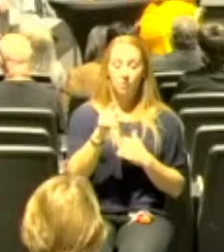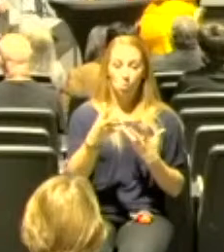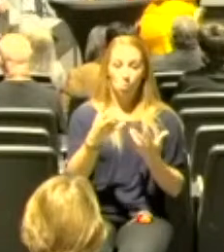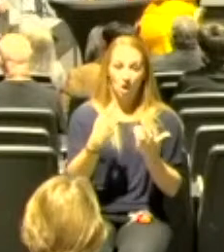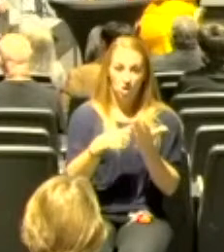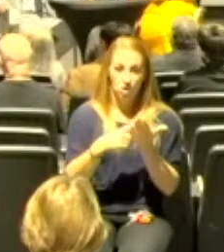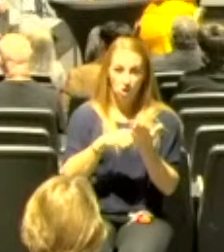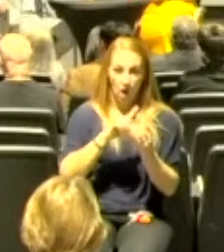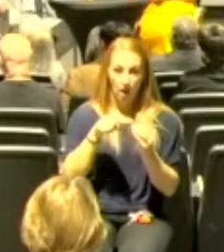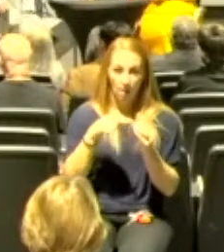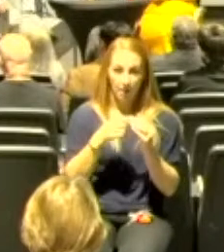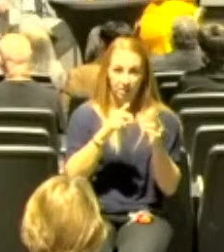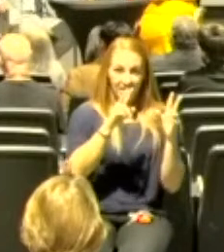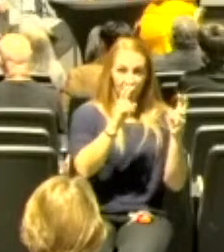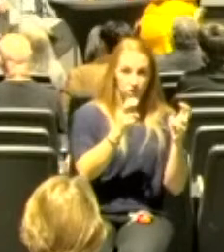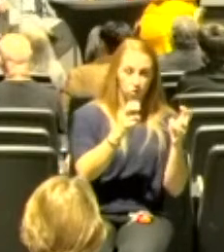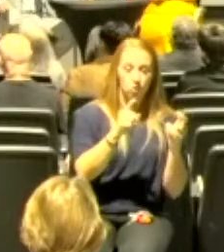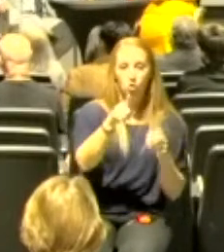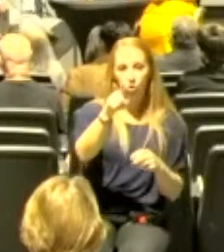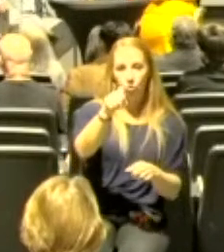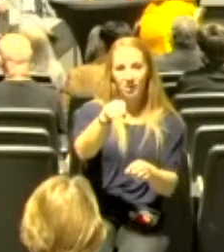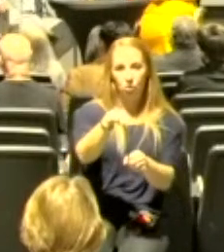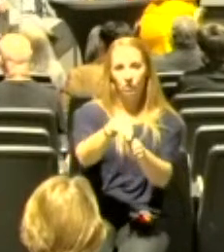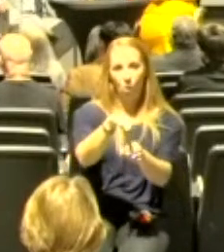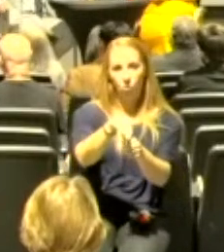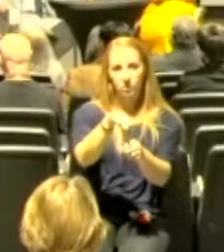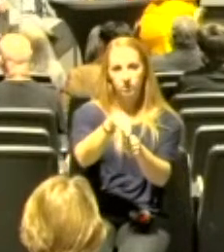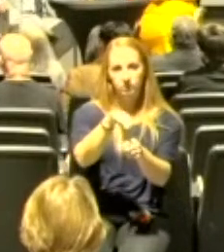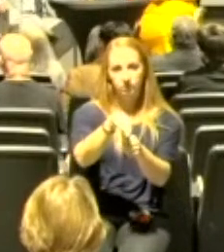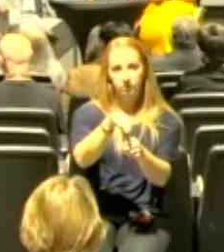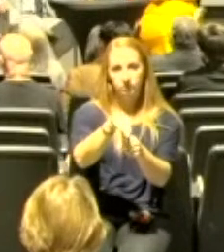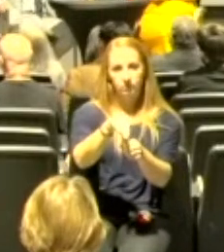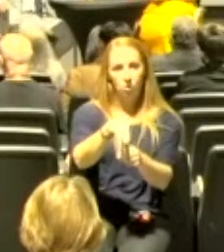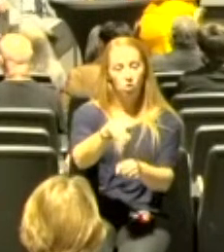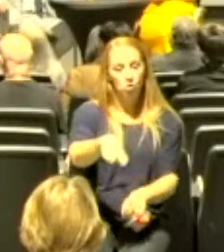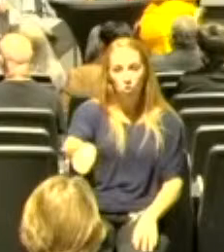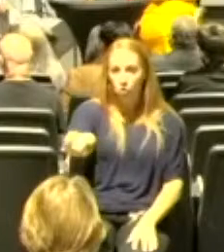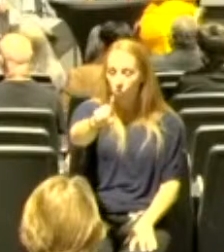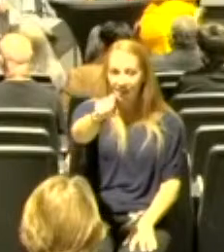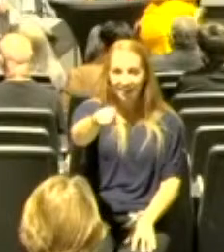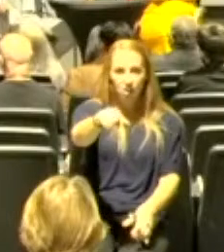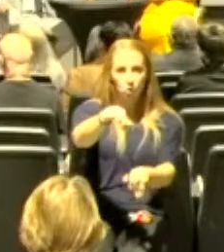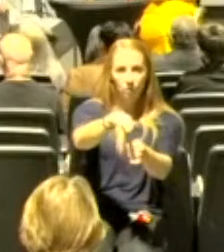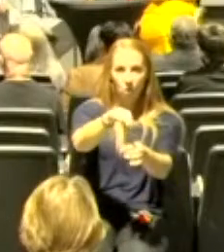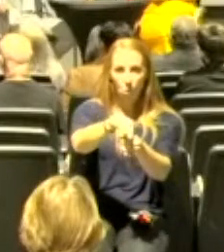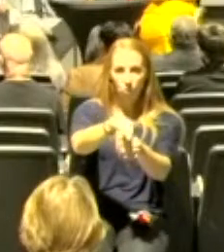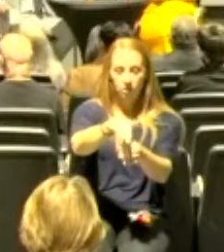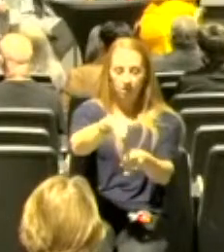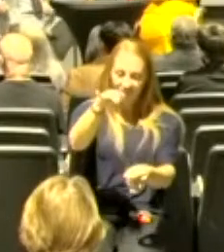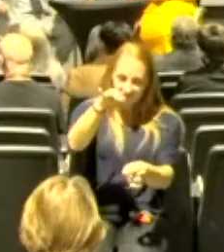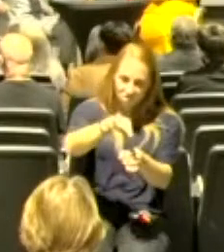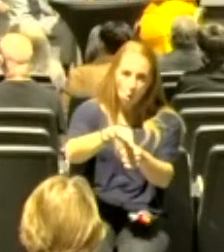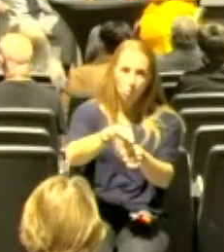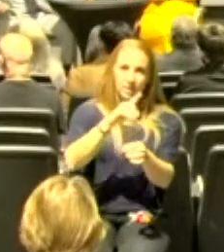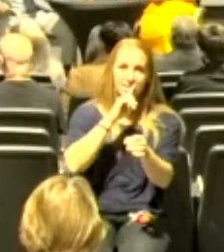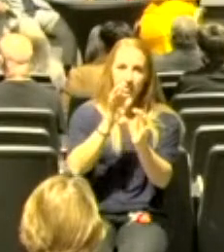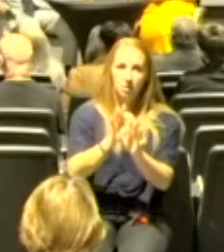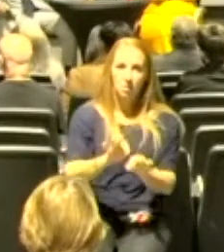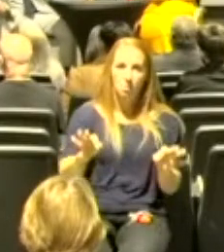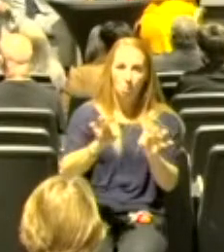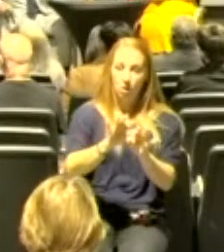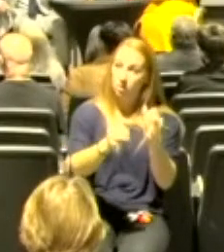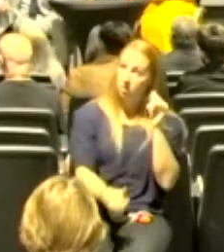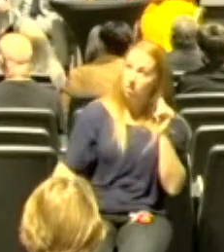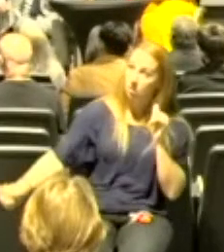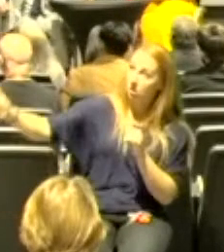these issues, we need to make sure that we're voting. That's the first thing I'm going to tell you. Voting means something, because the people who make the